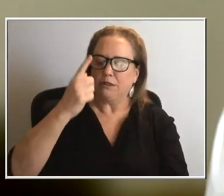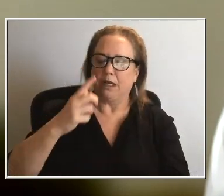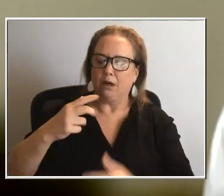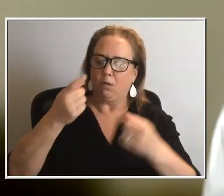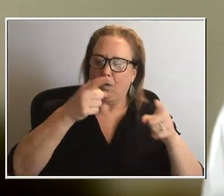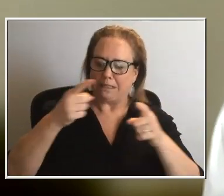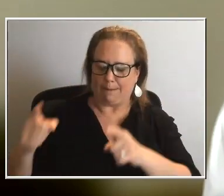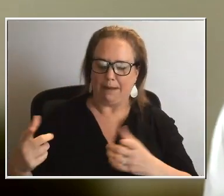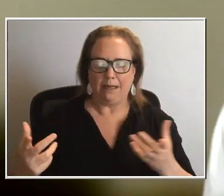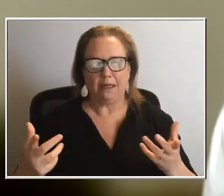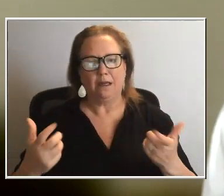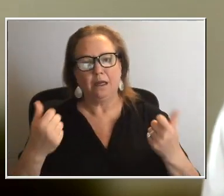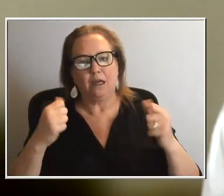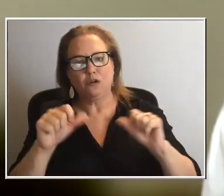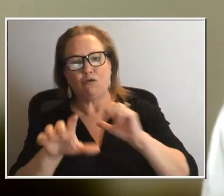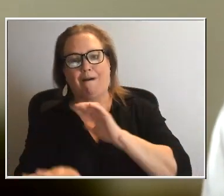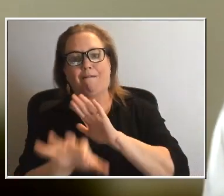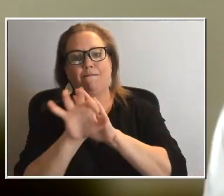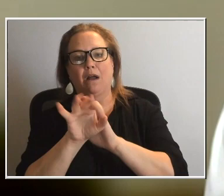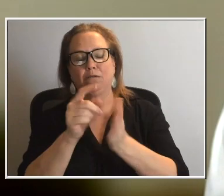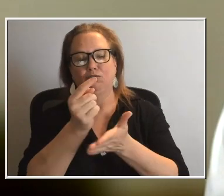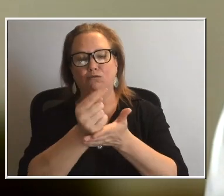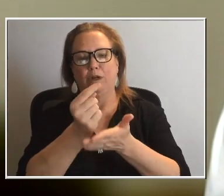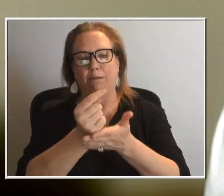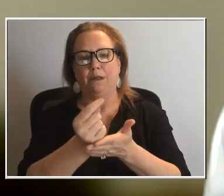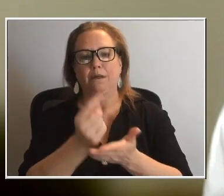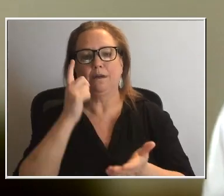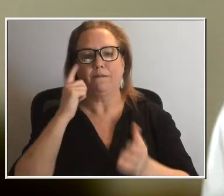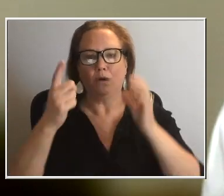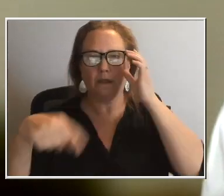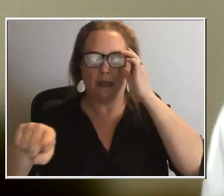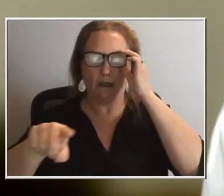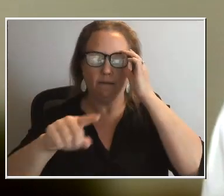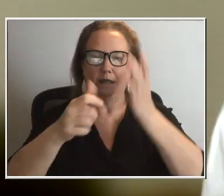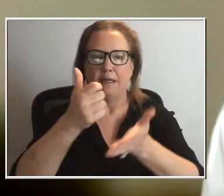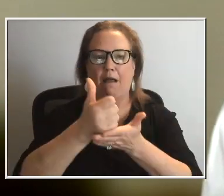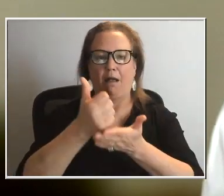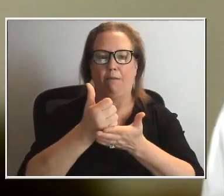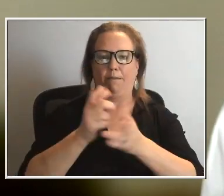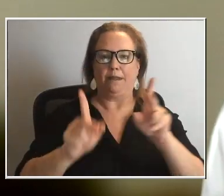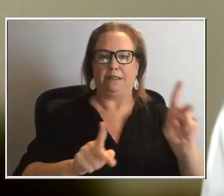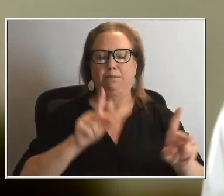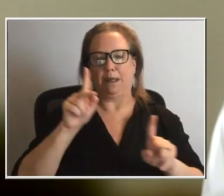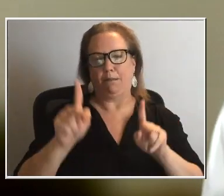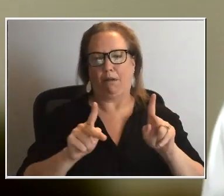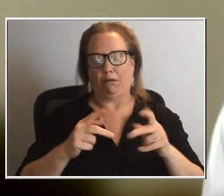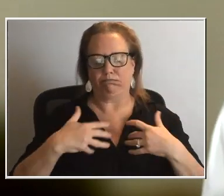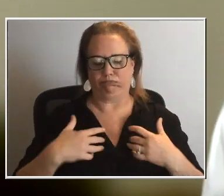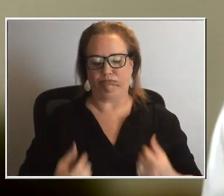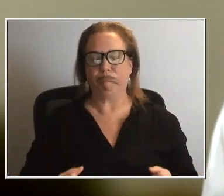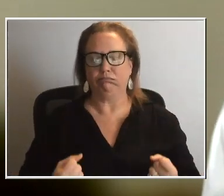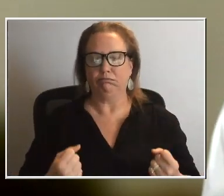and ultimately try to find treatments for it to help these people, number one, get over it